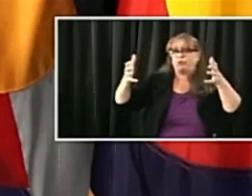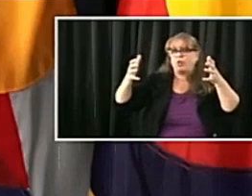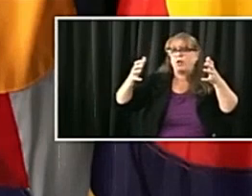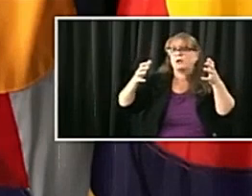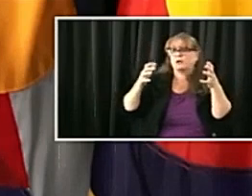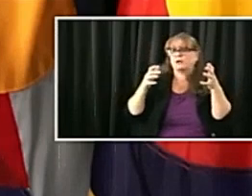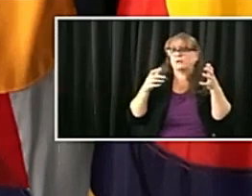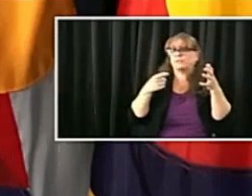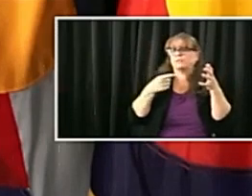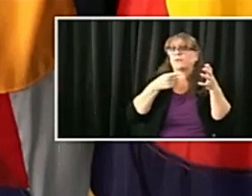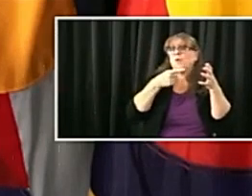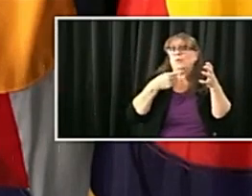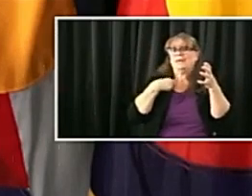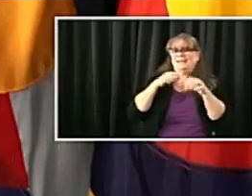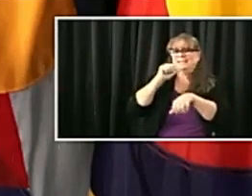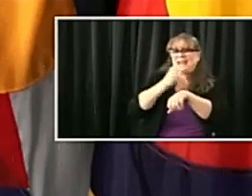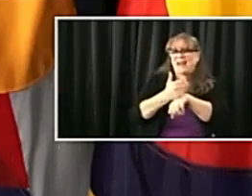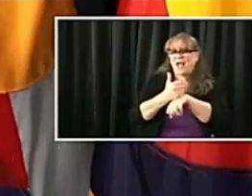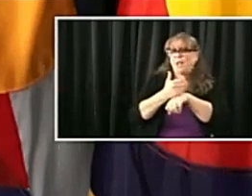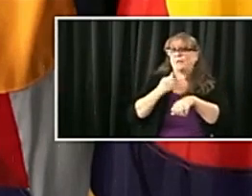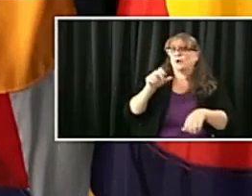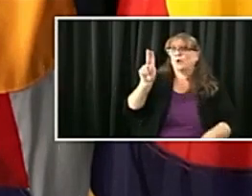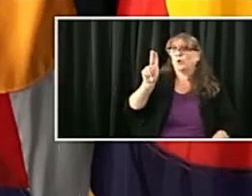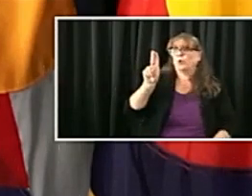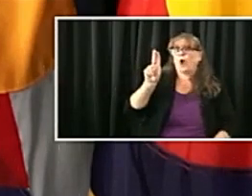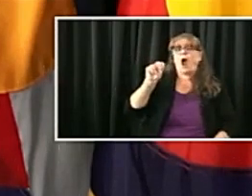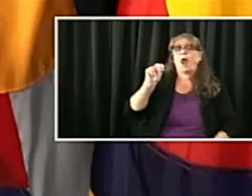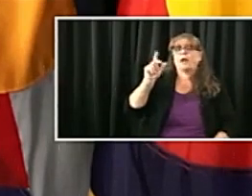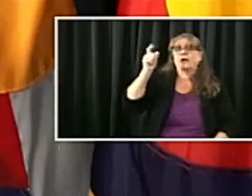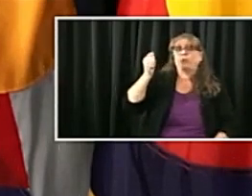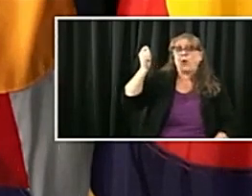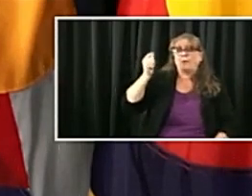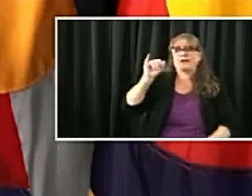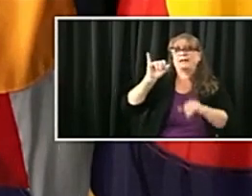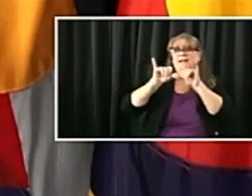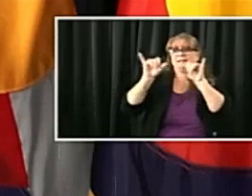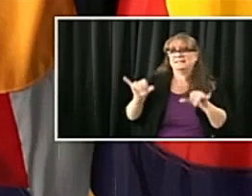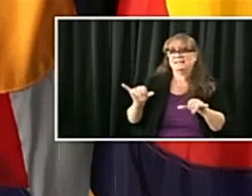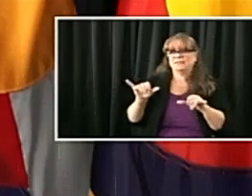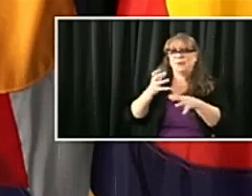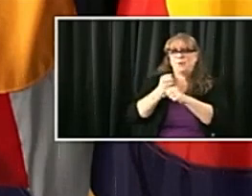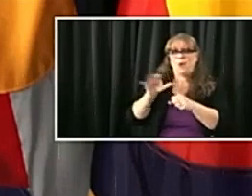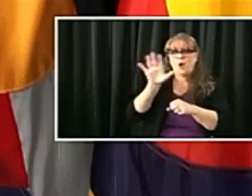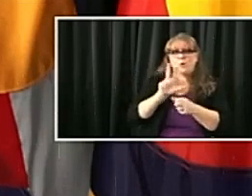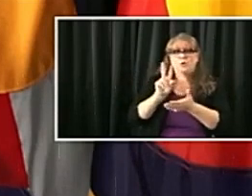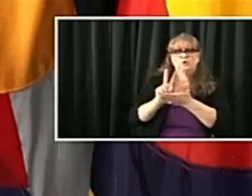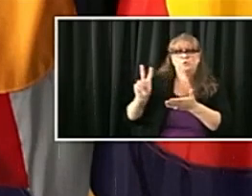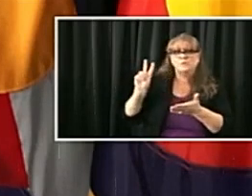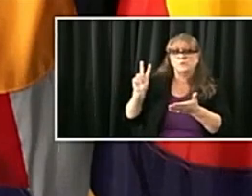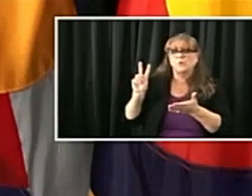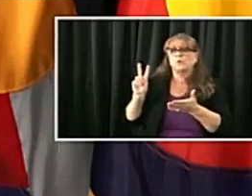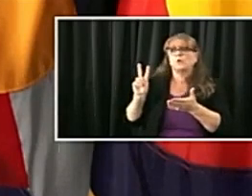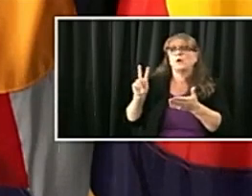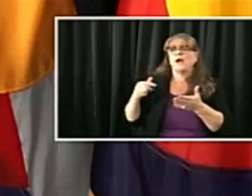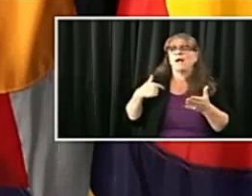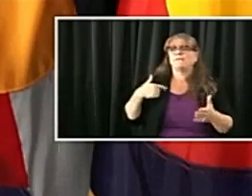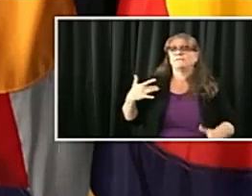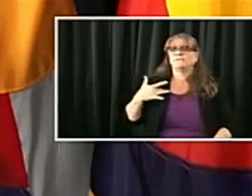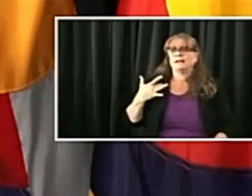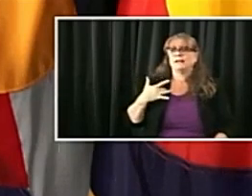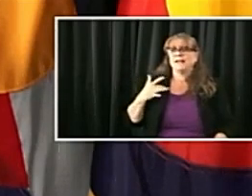the new UI system just in the last week or two, much of it going online now. We feel that through the security of